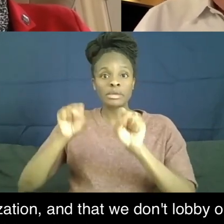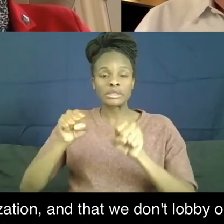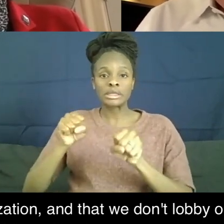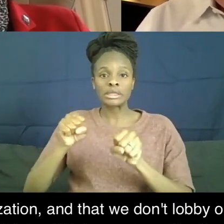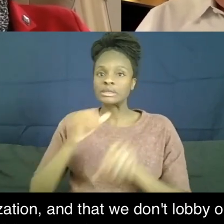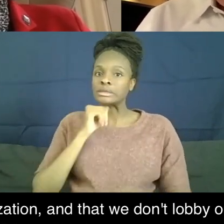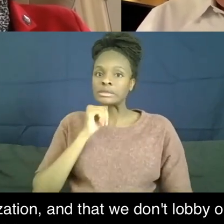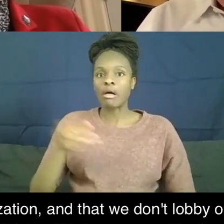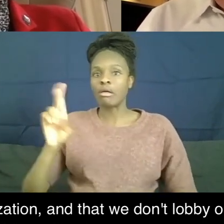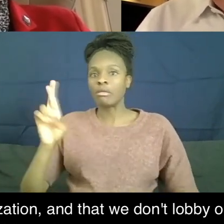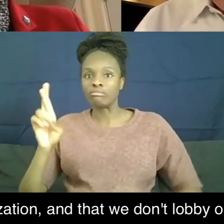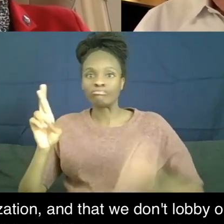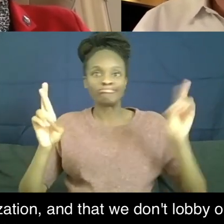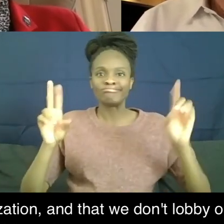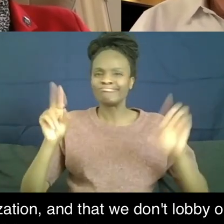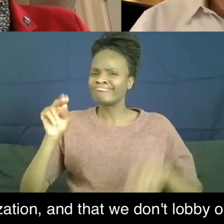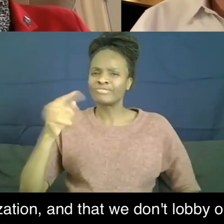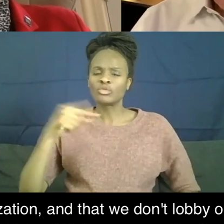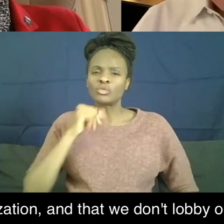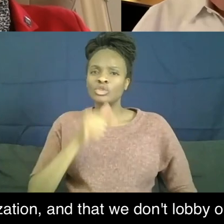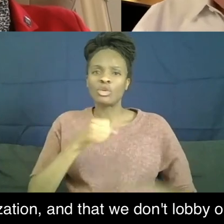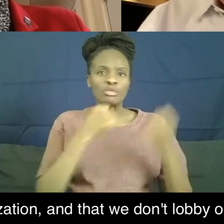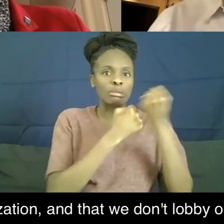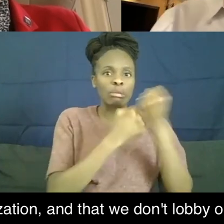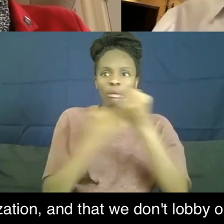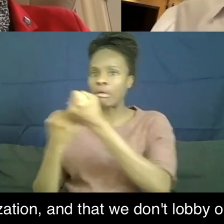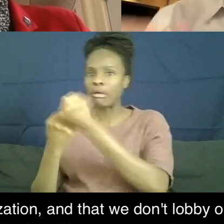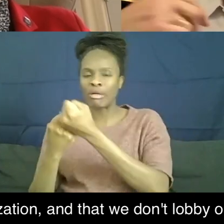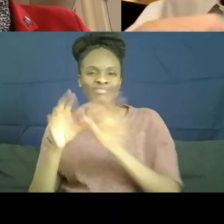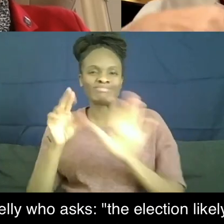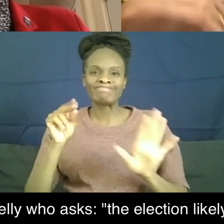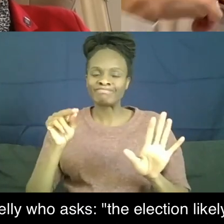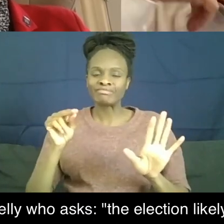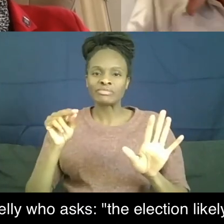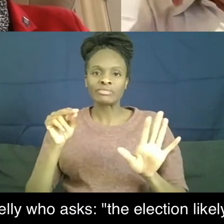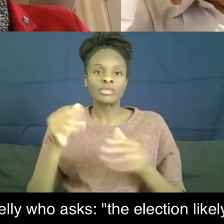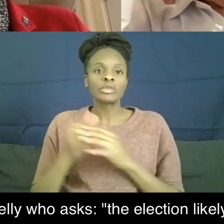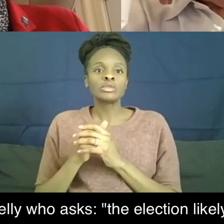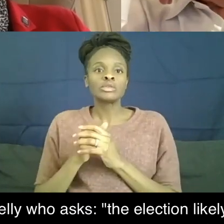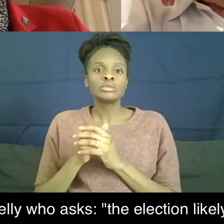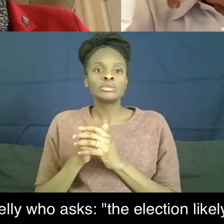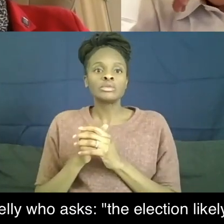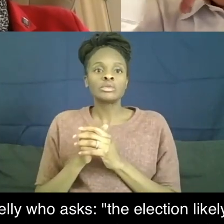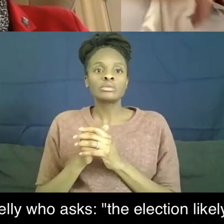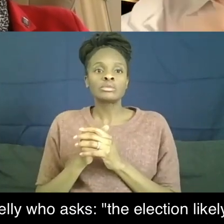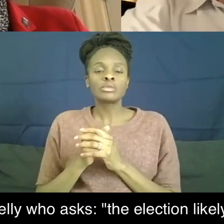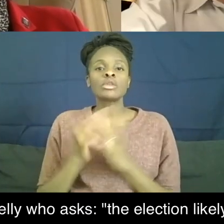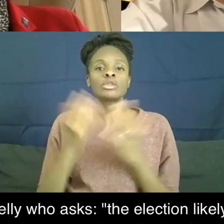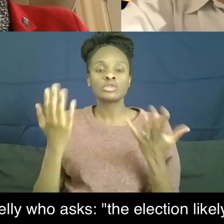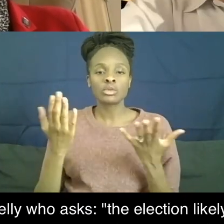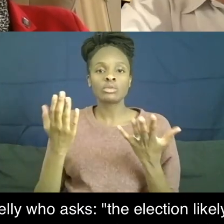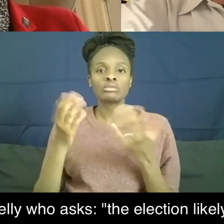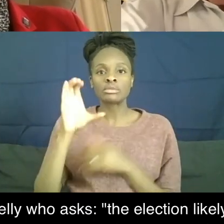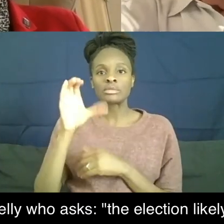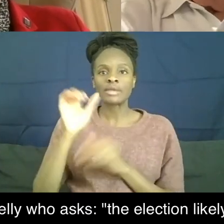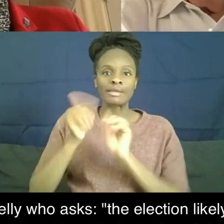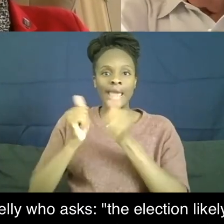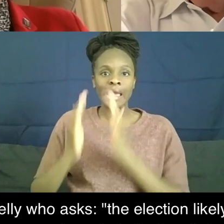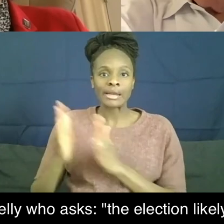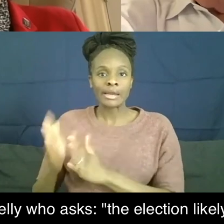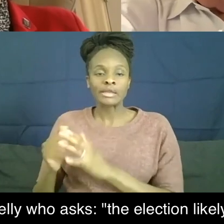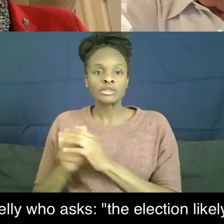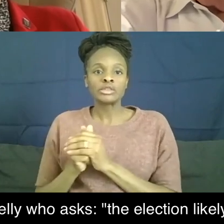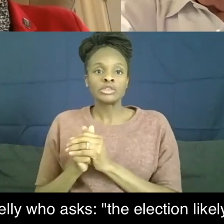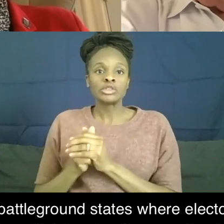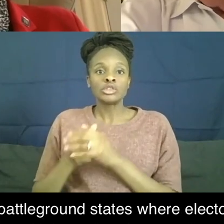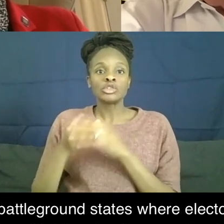don't lobby or endorse candidates. Um, we have a question from John Kelly who asks, the election likely will come down to just a